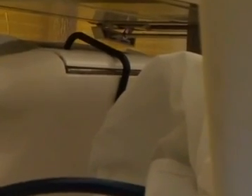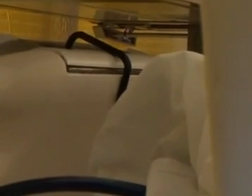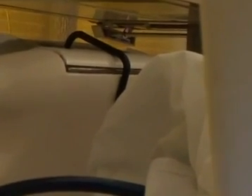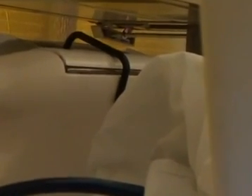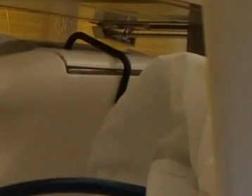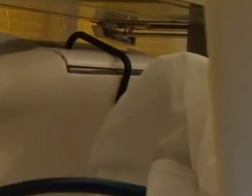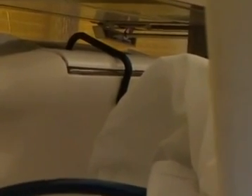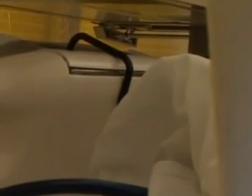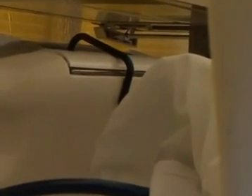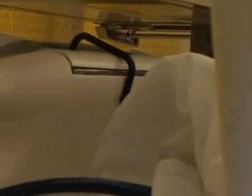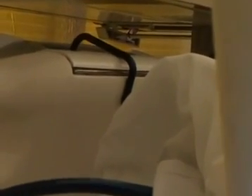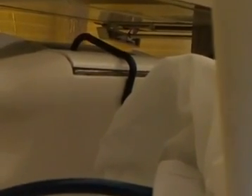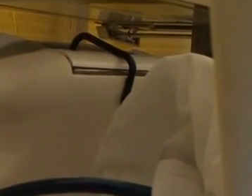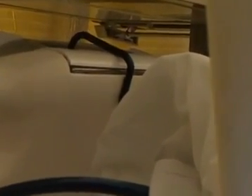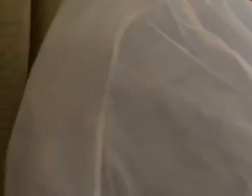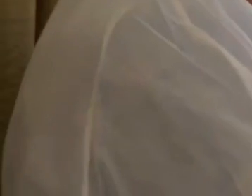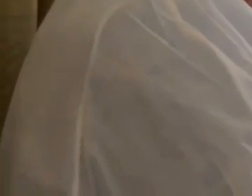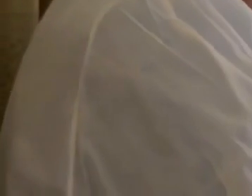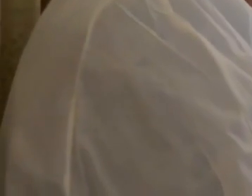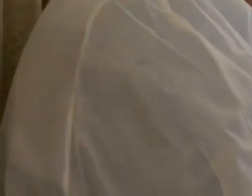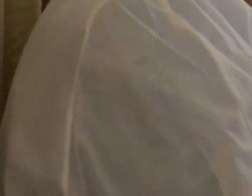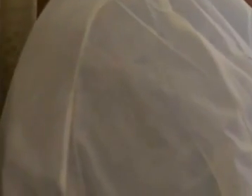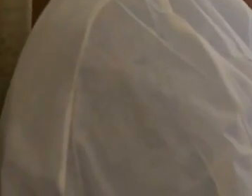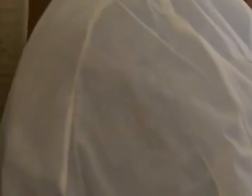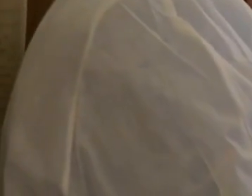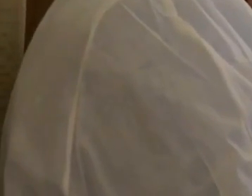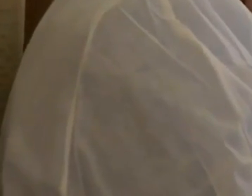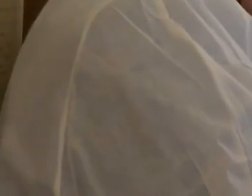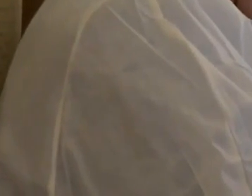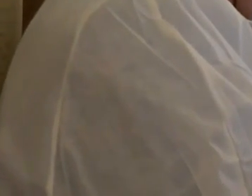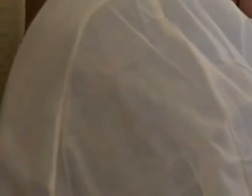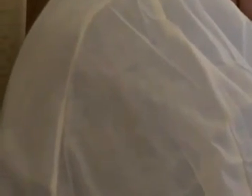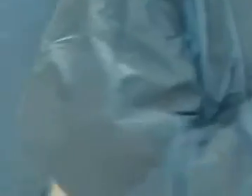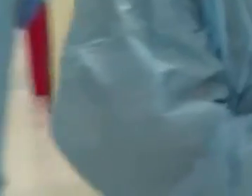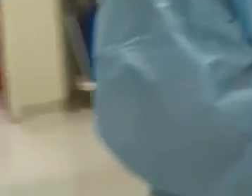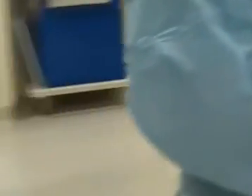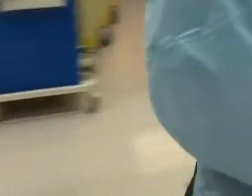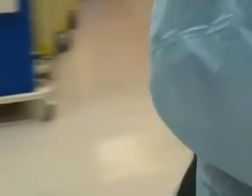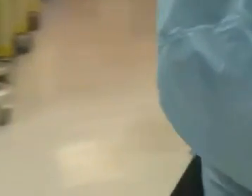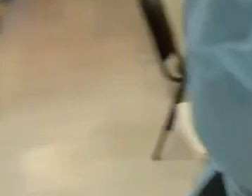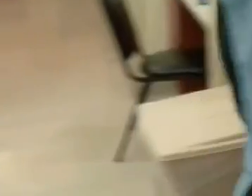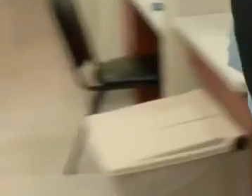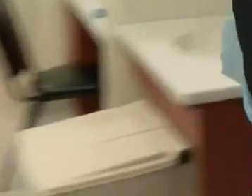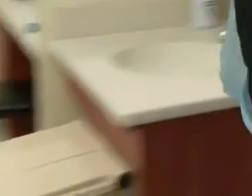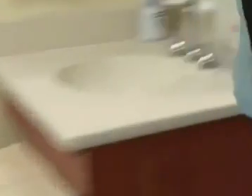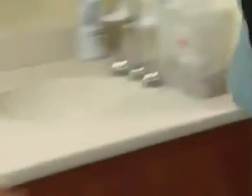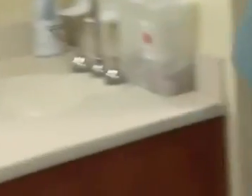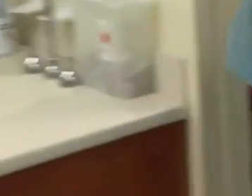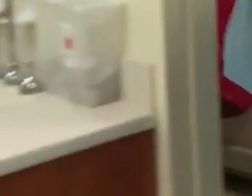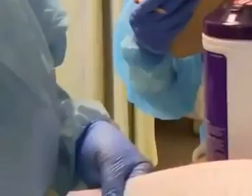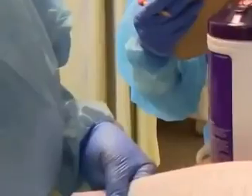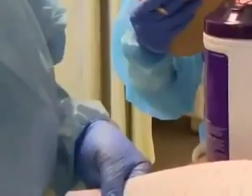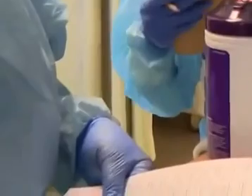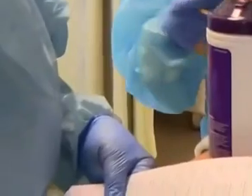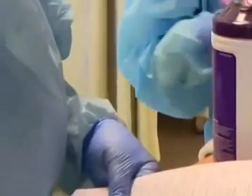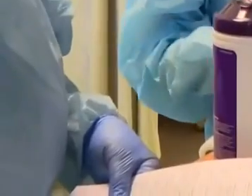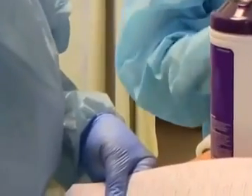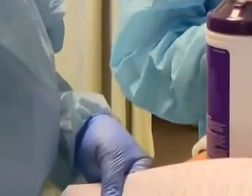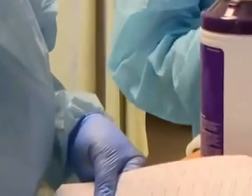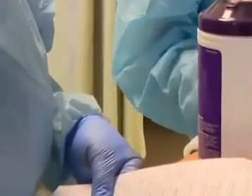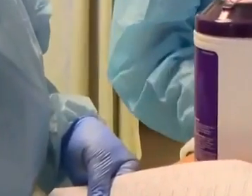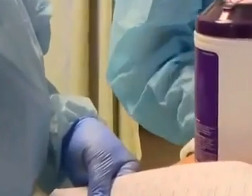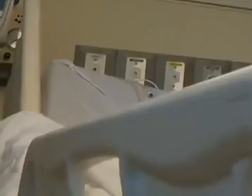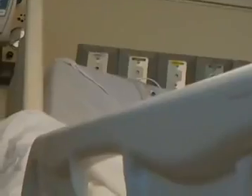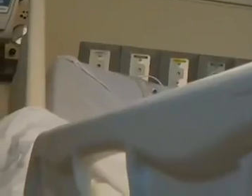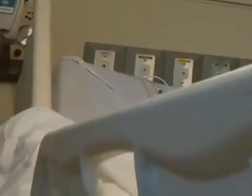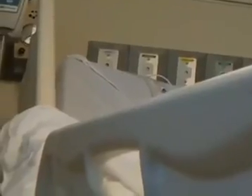respiratory therapists aren't the only ones feeling that burnout. According to the American Hospital Association, about 30% of healthcare workers across the country are